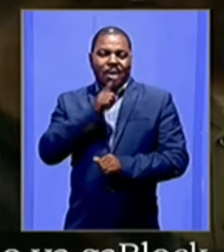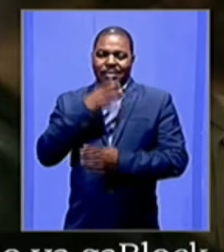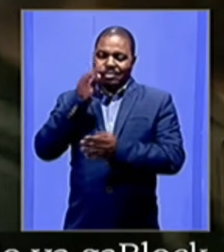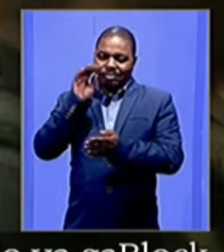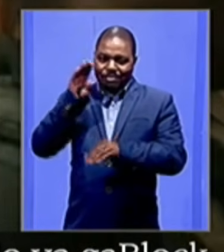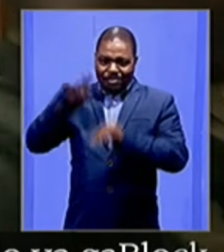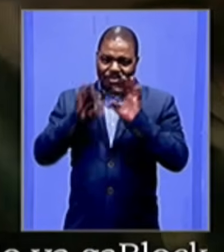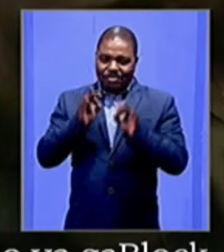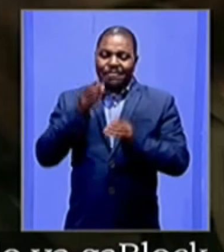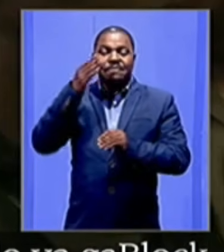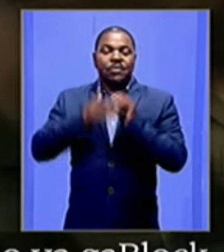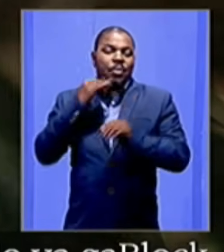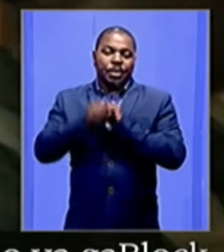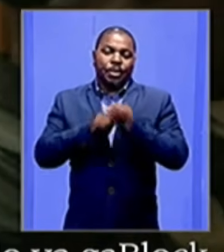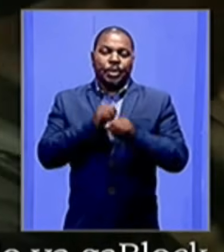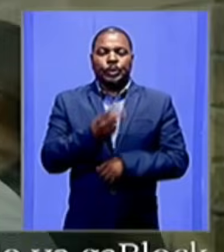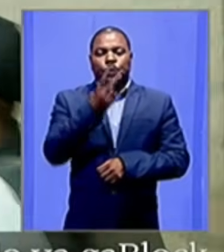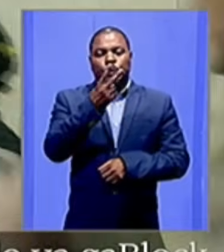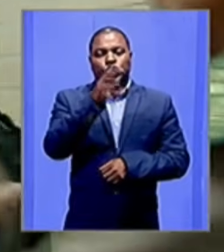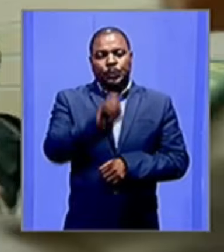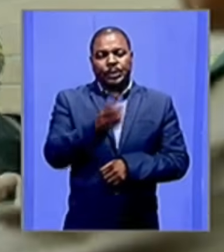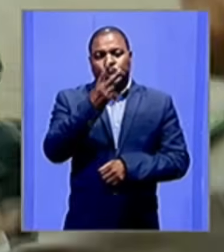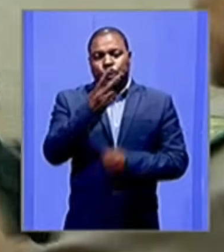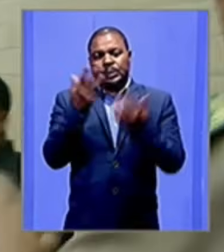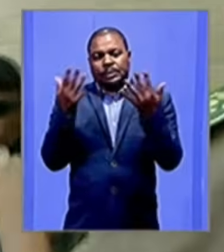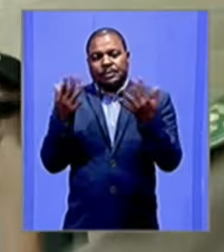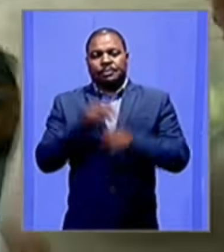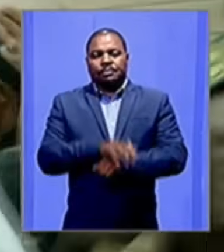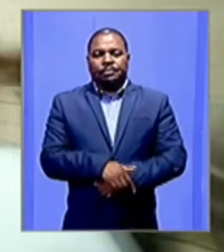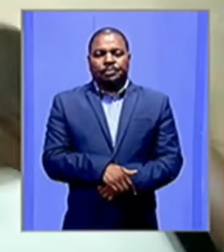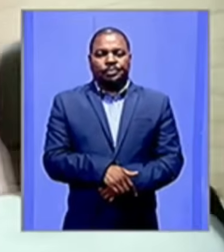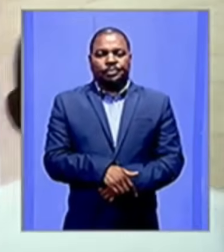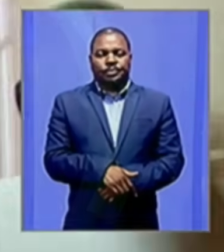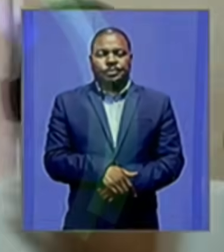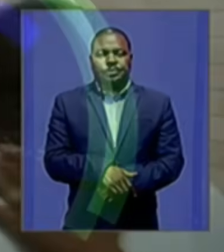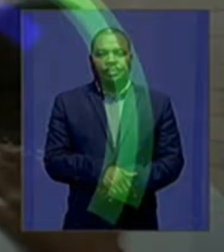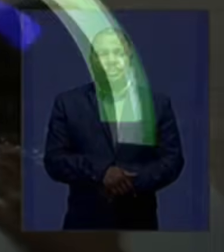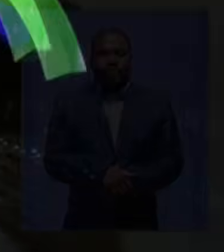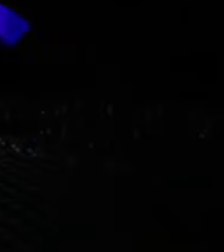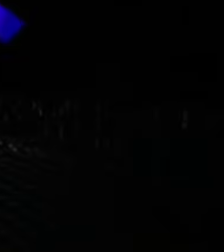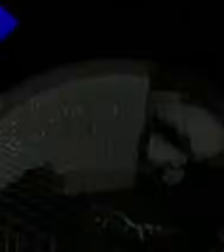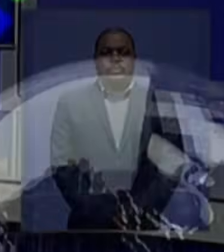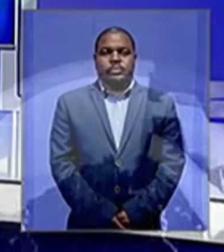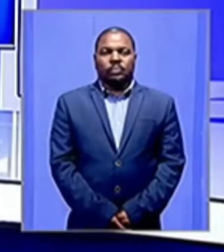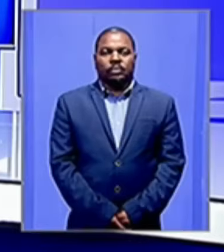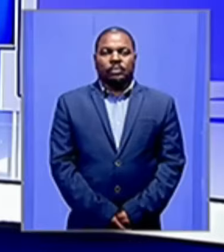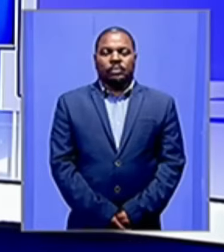sa 2029. Thabiso Khadebe, Ditaba tsa SABC, Kimberley.